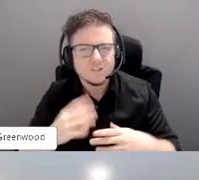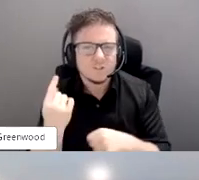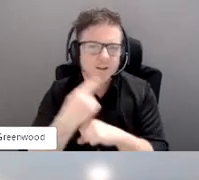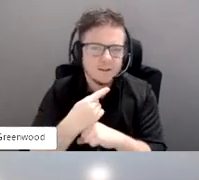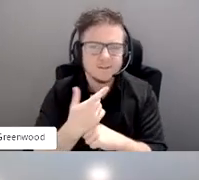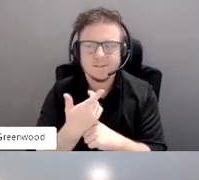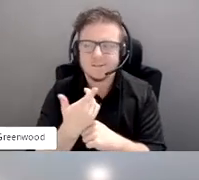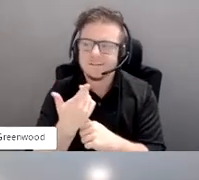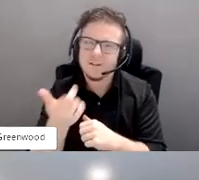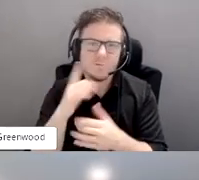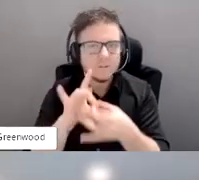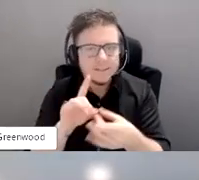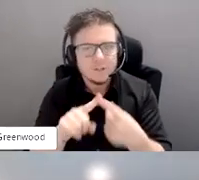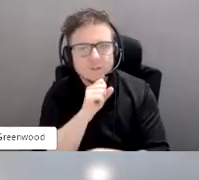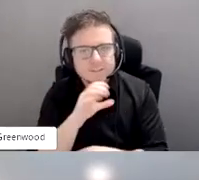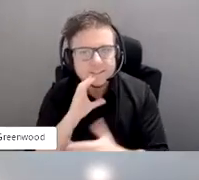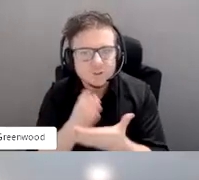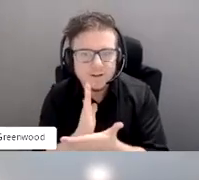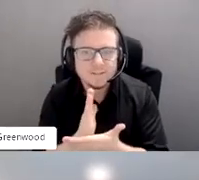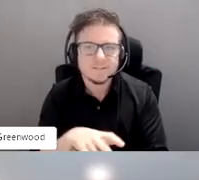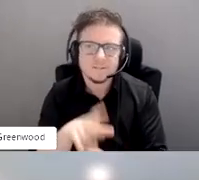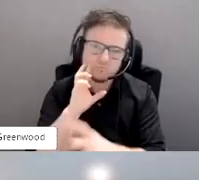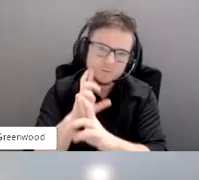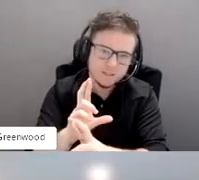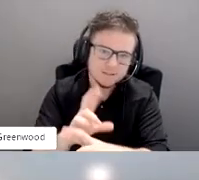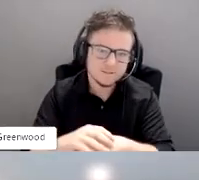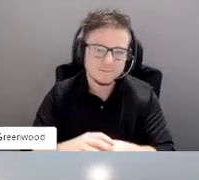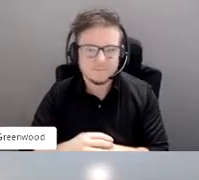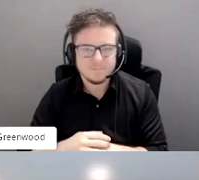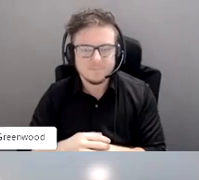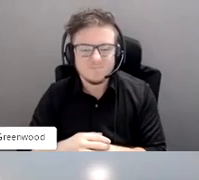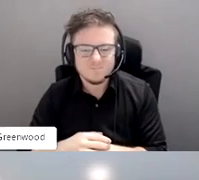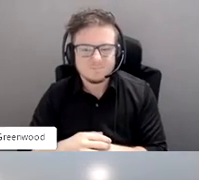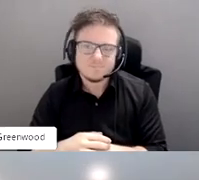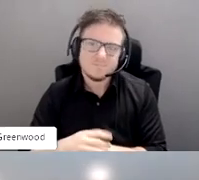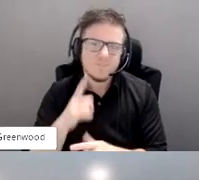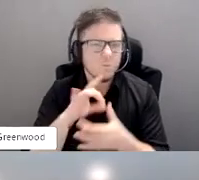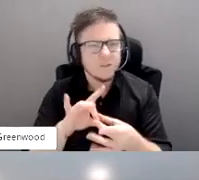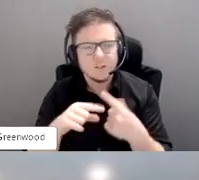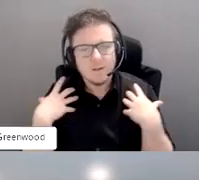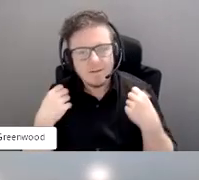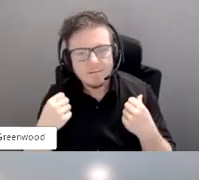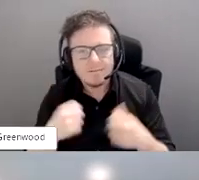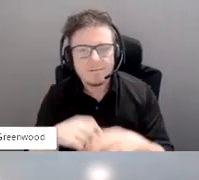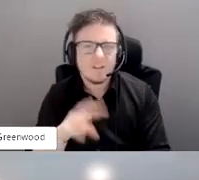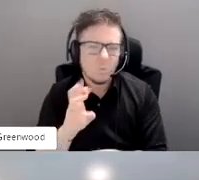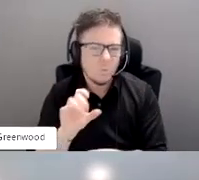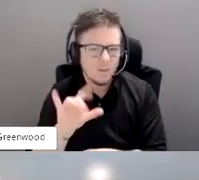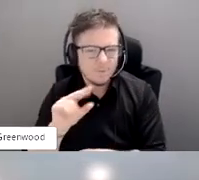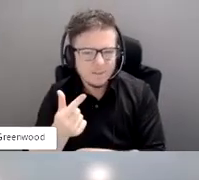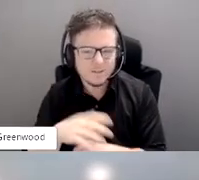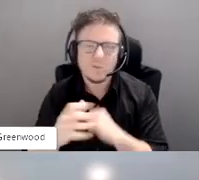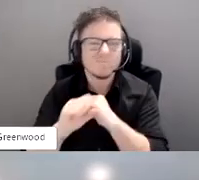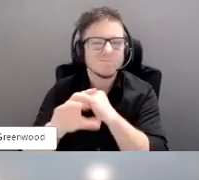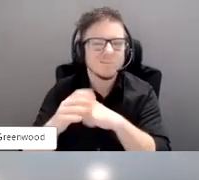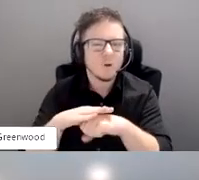are relating to seniors' rights and respect and health and well-being. We do that on our social media channels